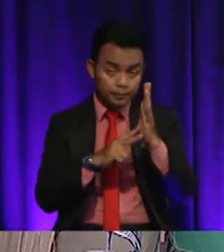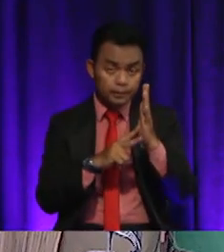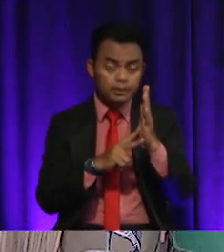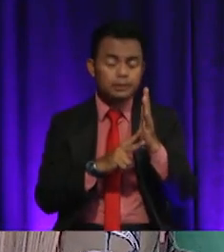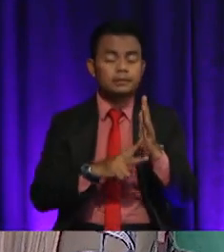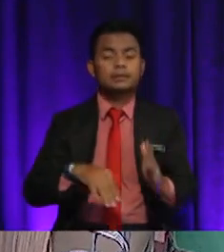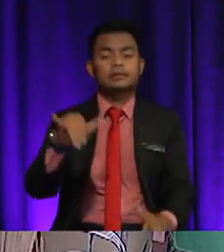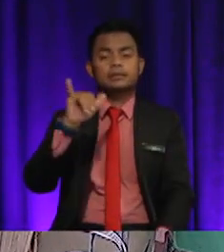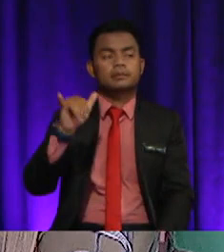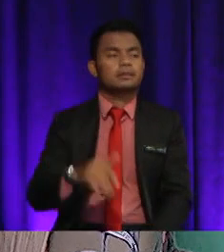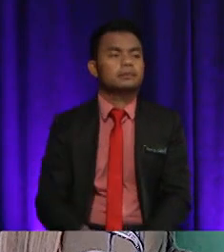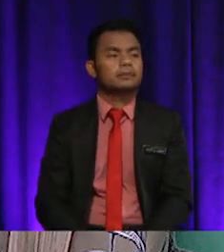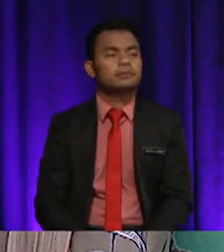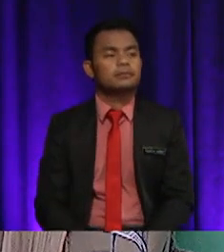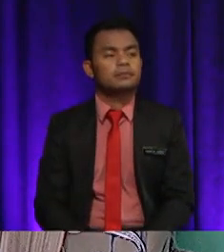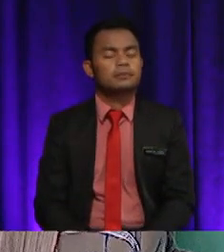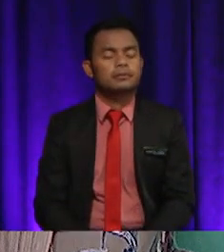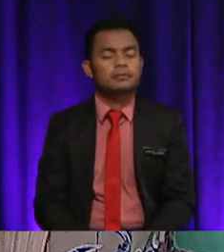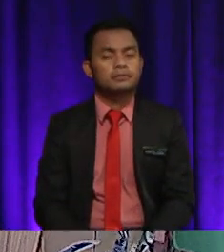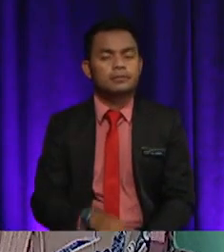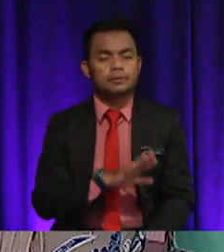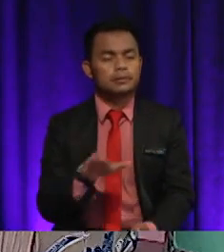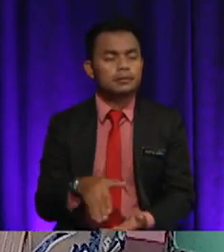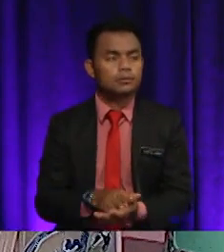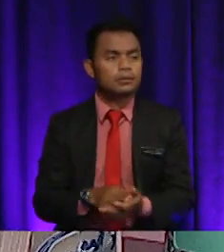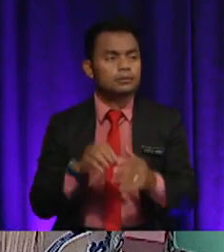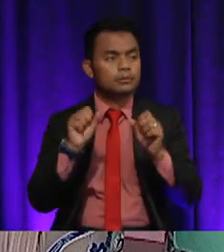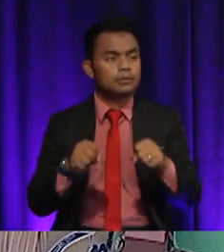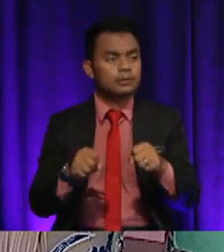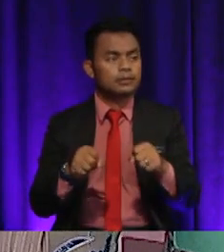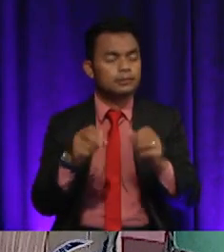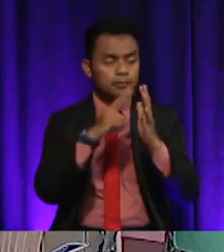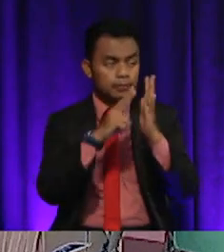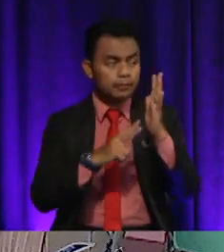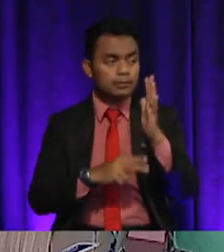need the help of our friends to read it for us. So anyone?